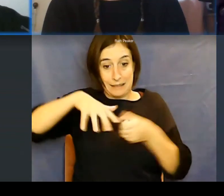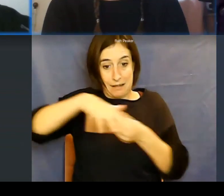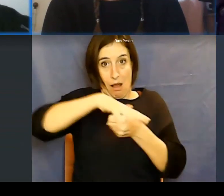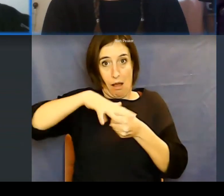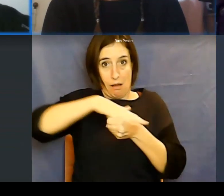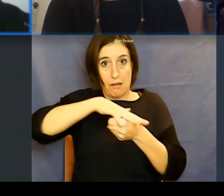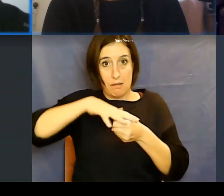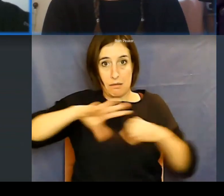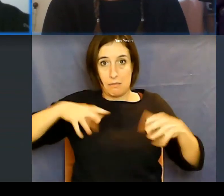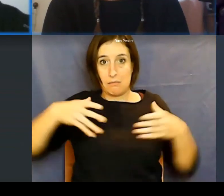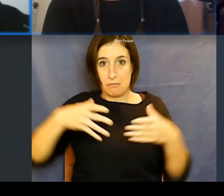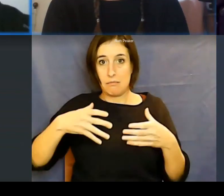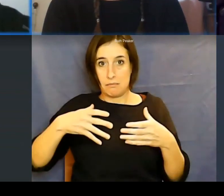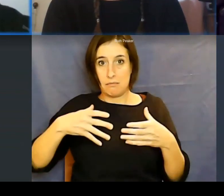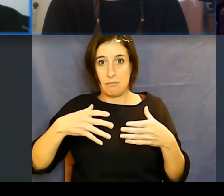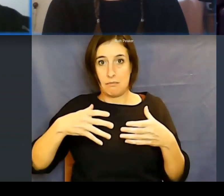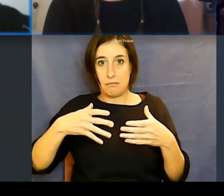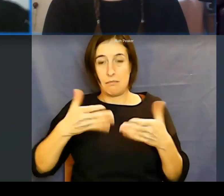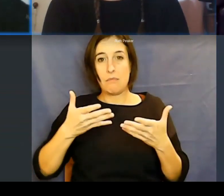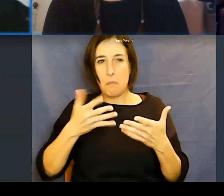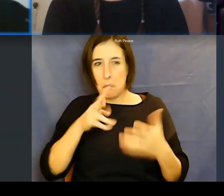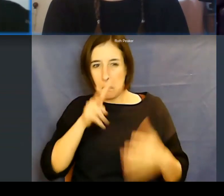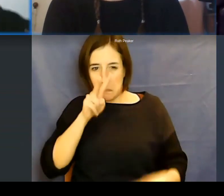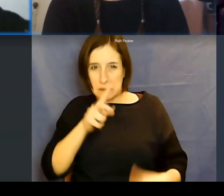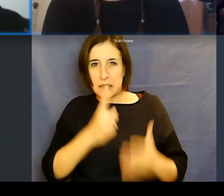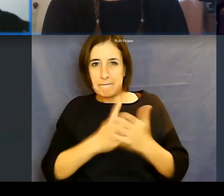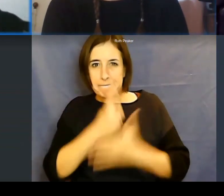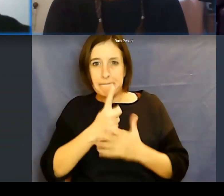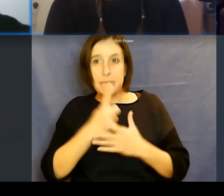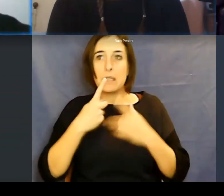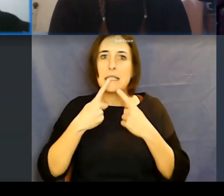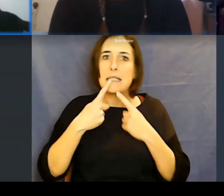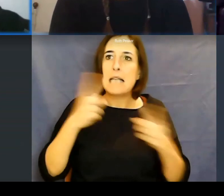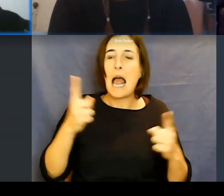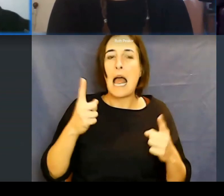following on from the statements that they've made and putting tangible actions